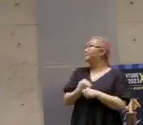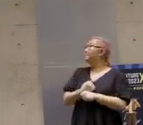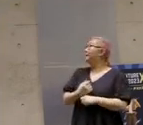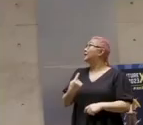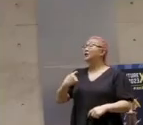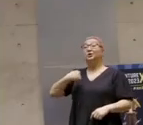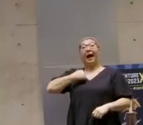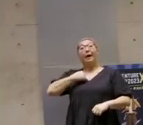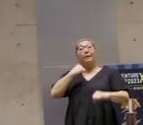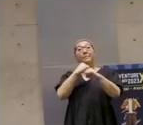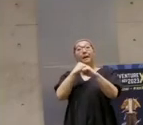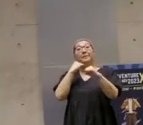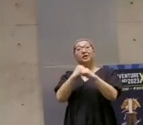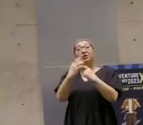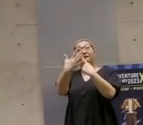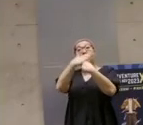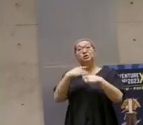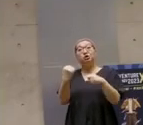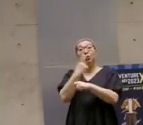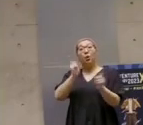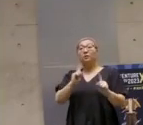got us to do.